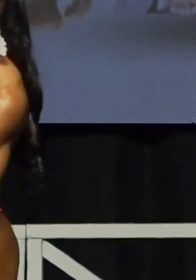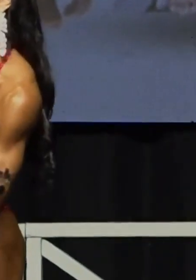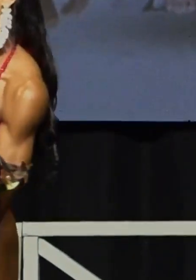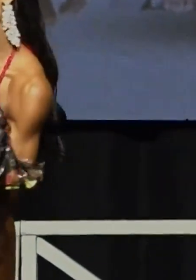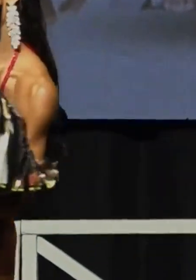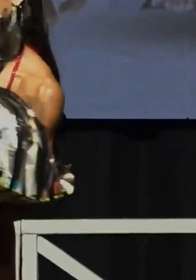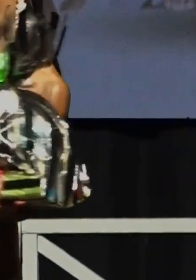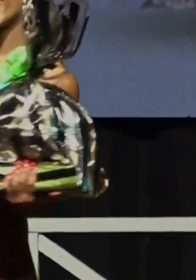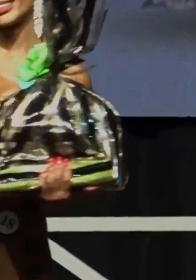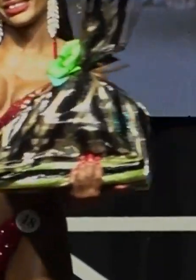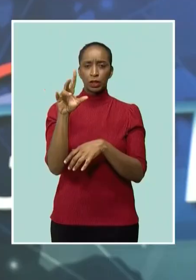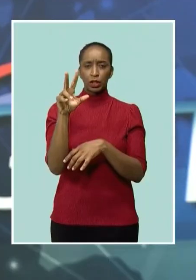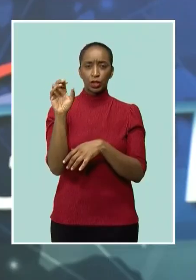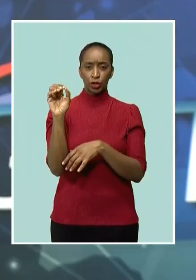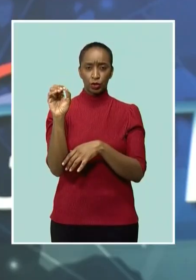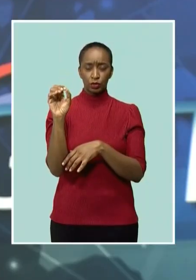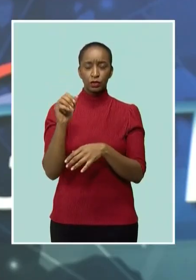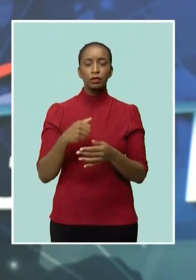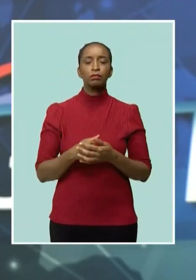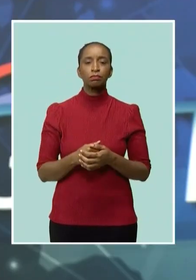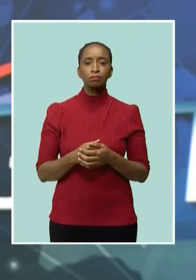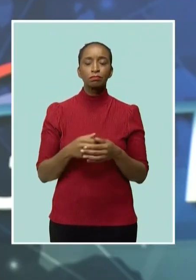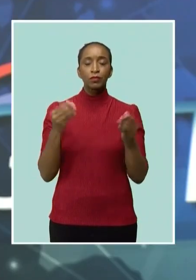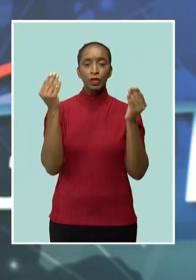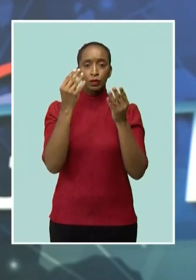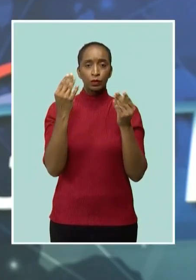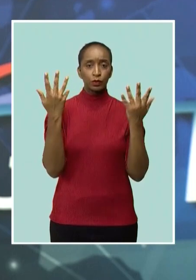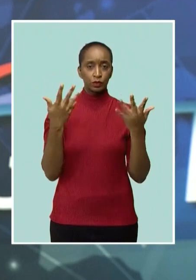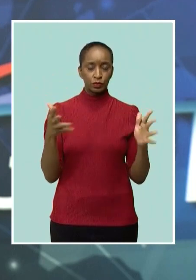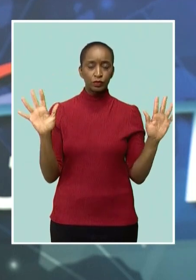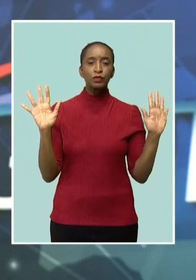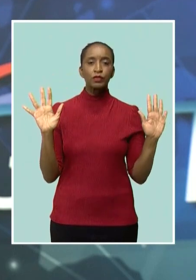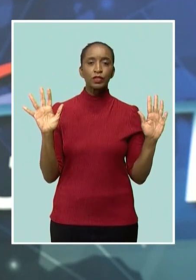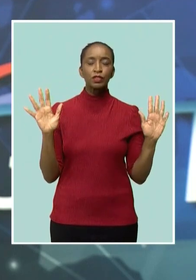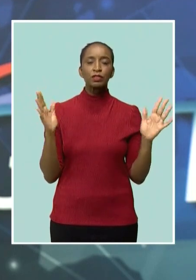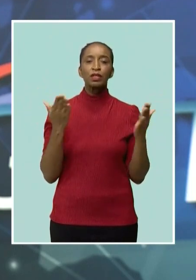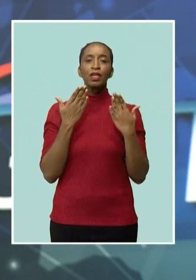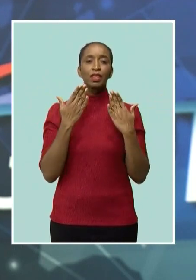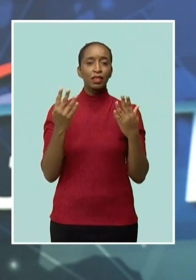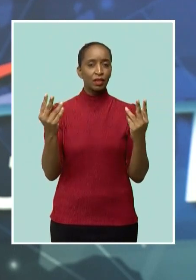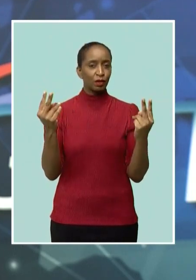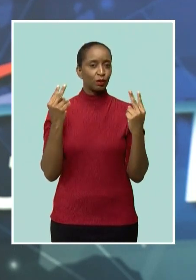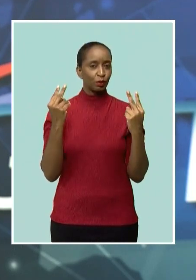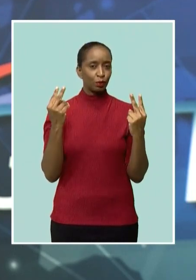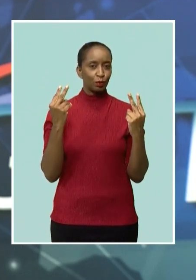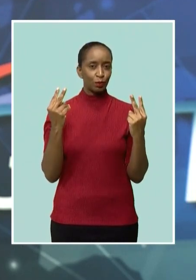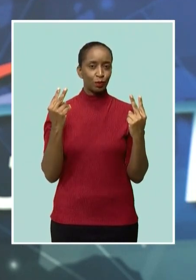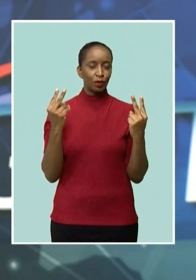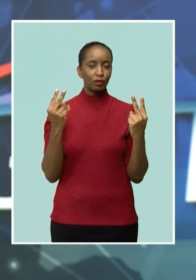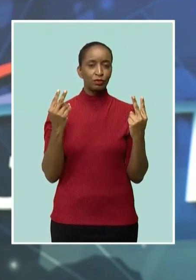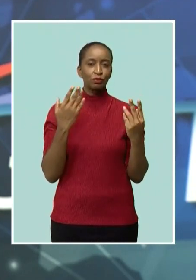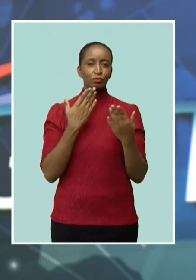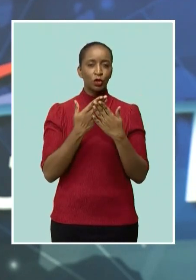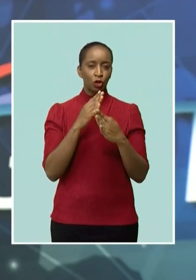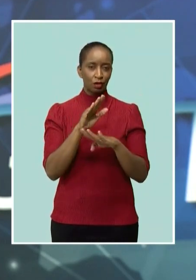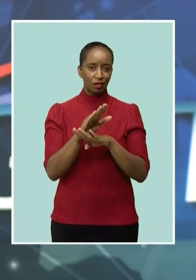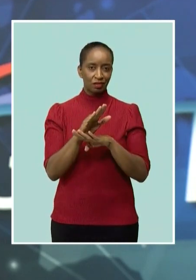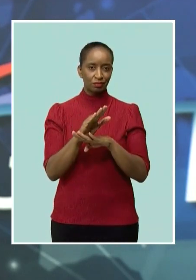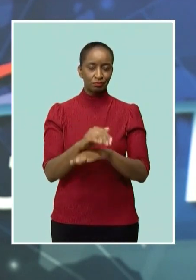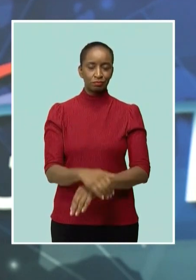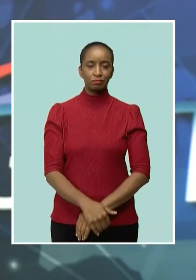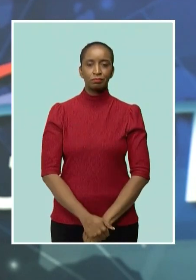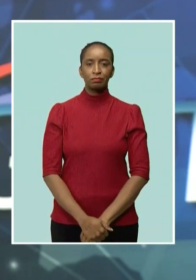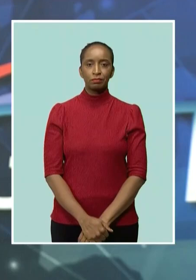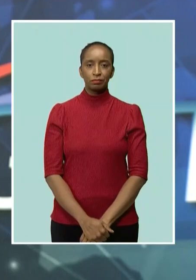Nationals. Well, that's our news package. On behalf of the entire team, thanks for being with us over the past hour, and do have a good night.